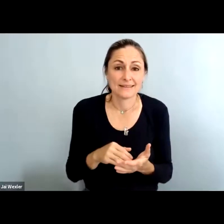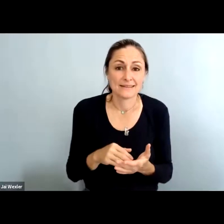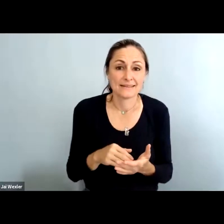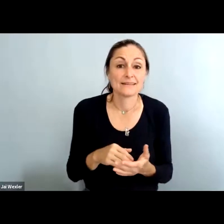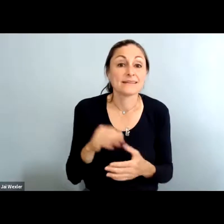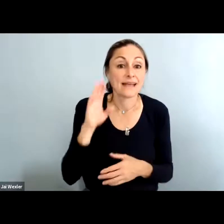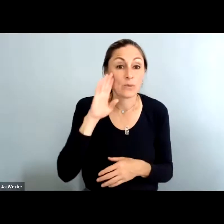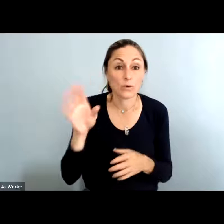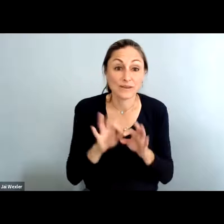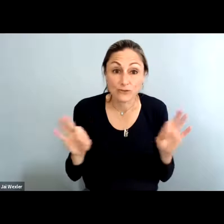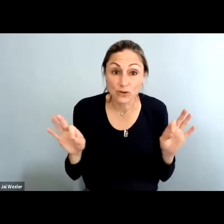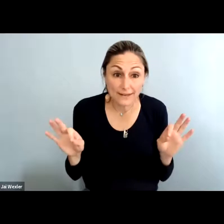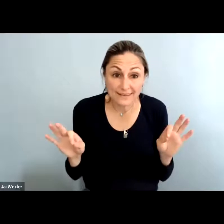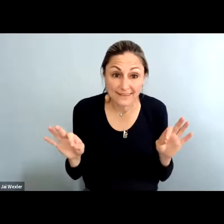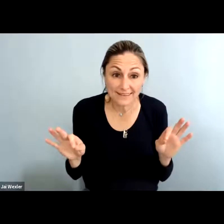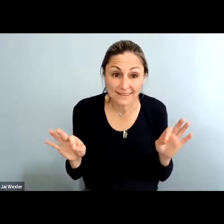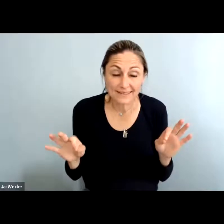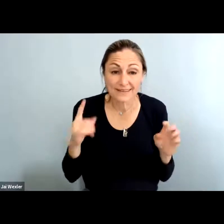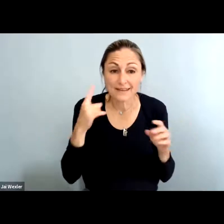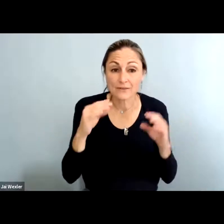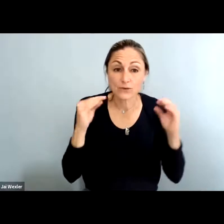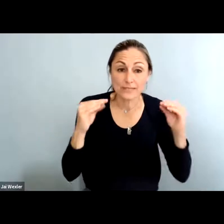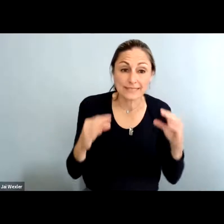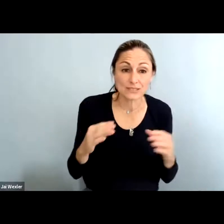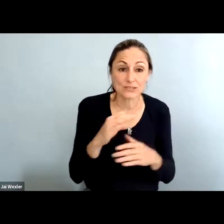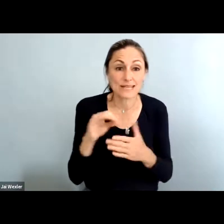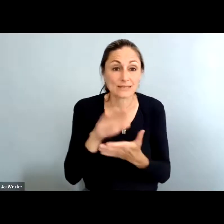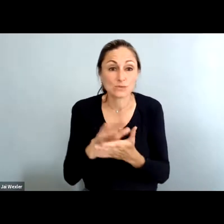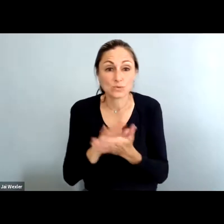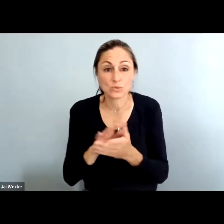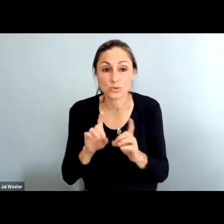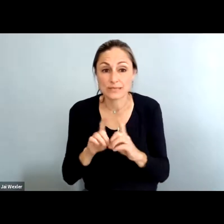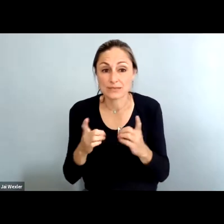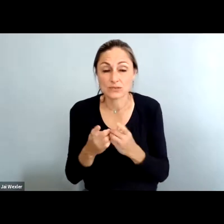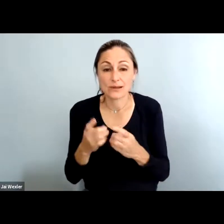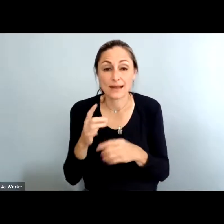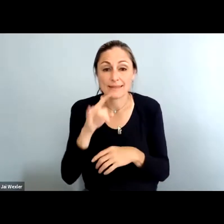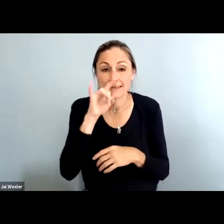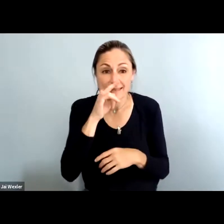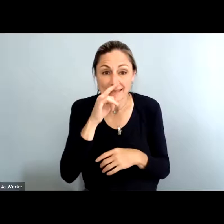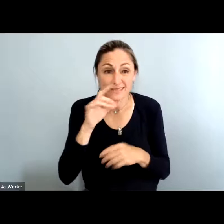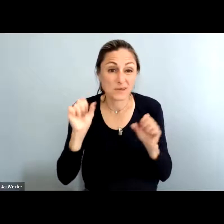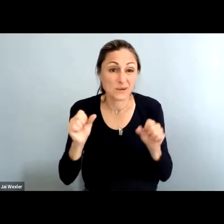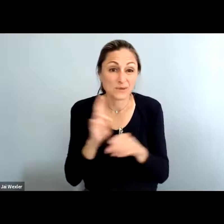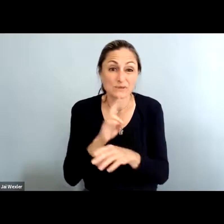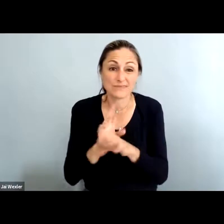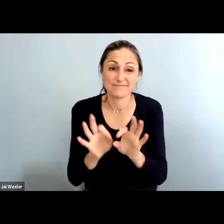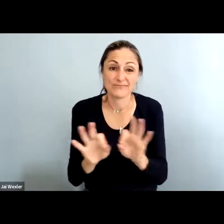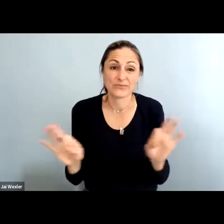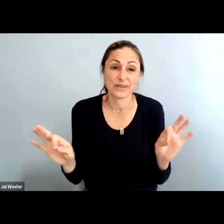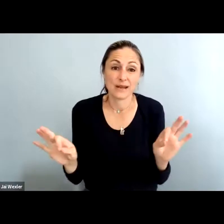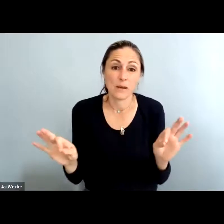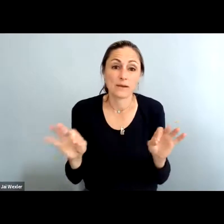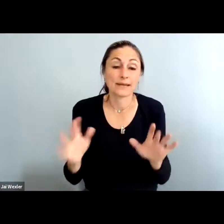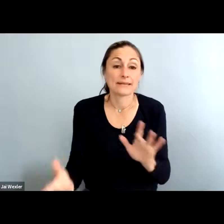be free for teachers and school districts and the kids to be able to use them. You can reach